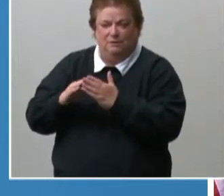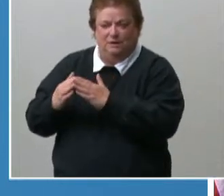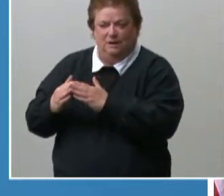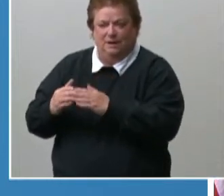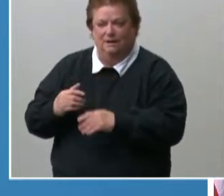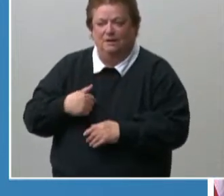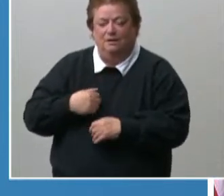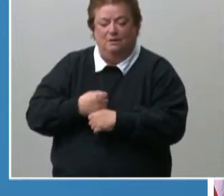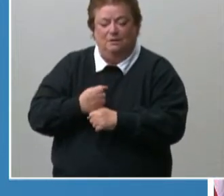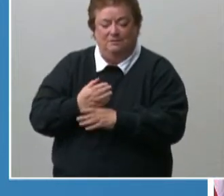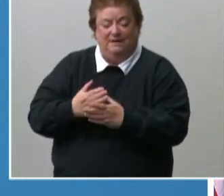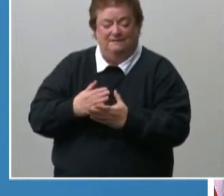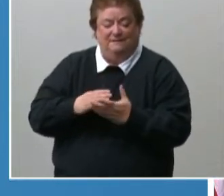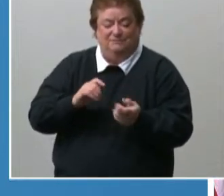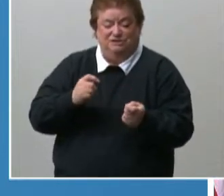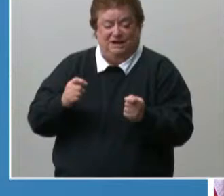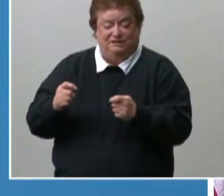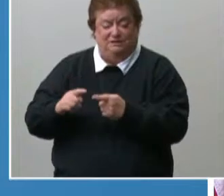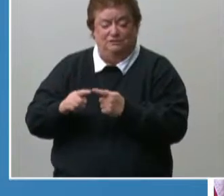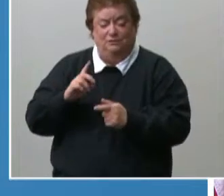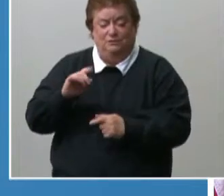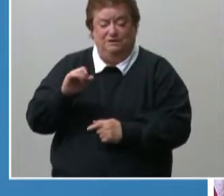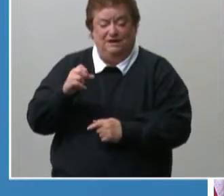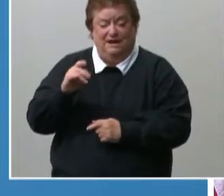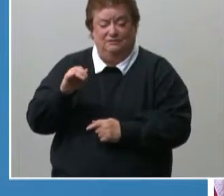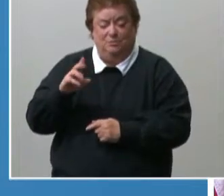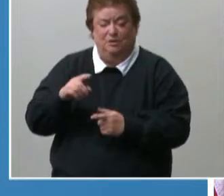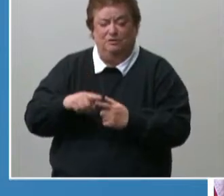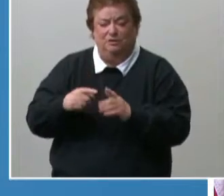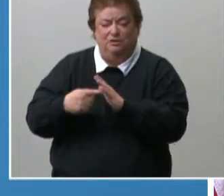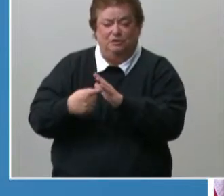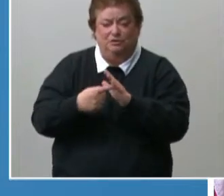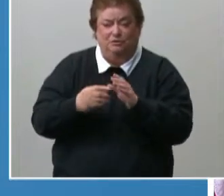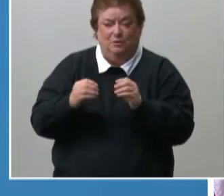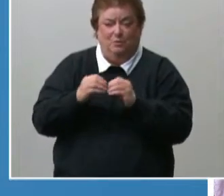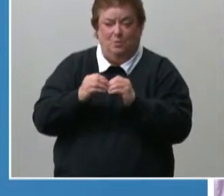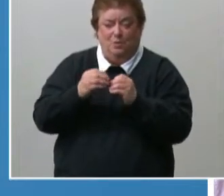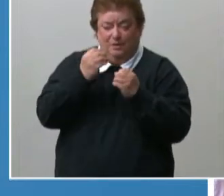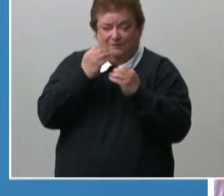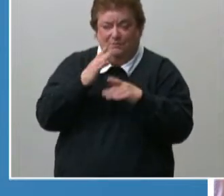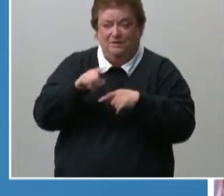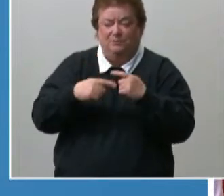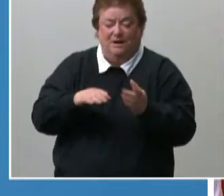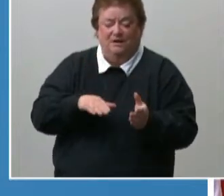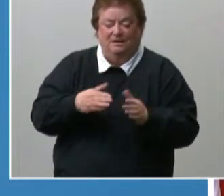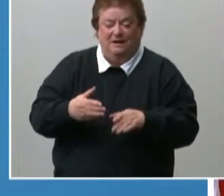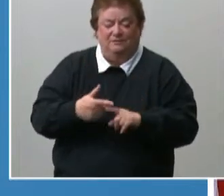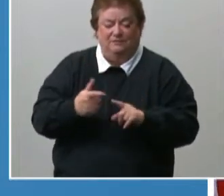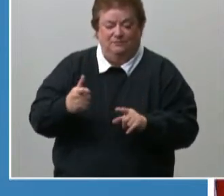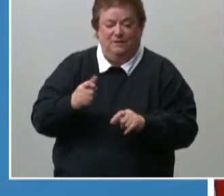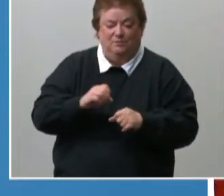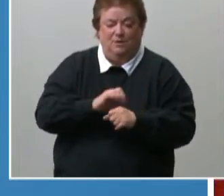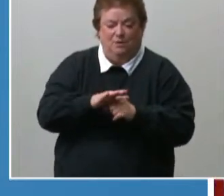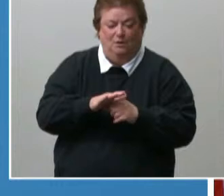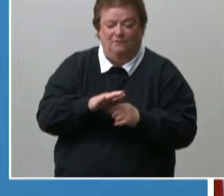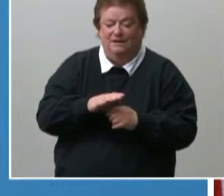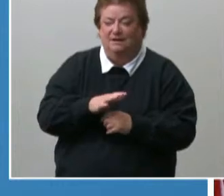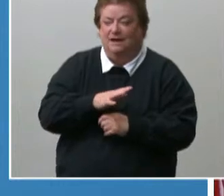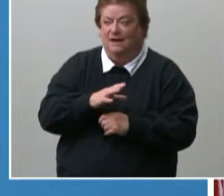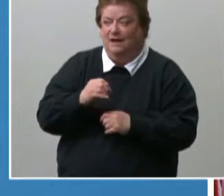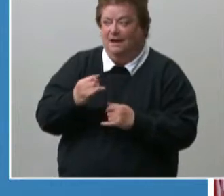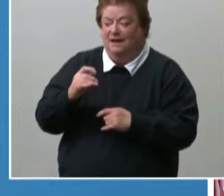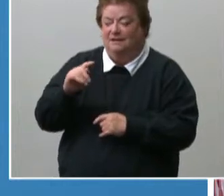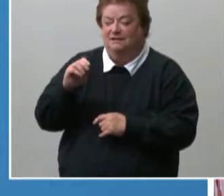some enhancements to the dashboard to provide additional detail on the COVID-19 deaths. And joining us again today is